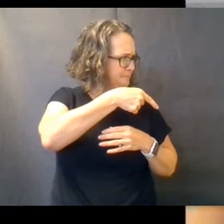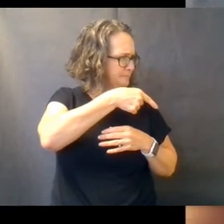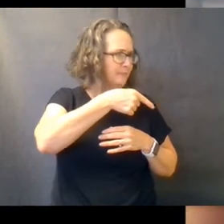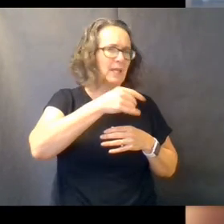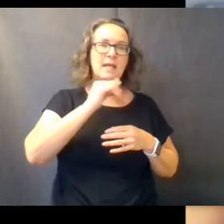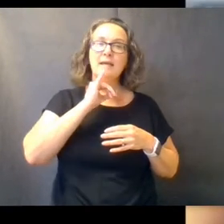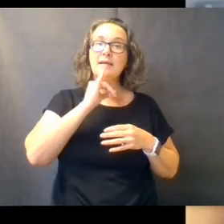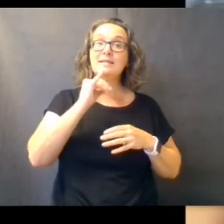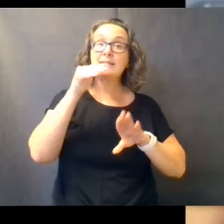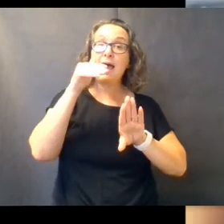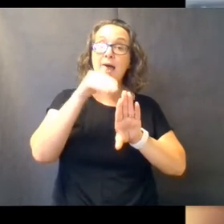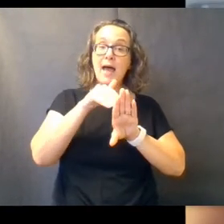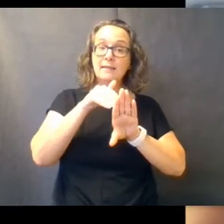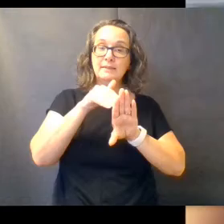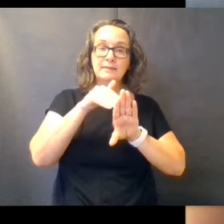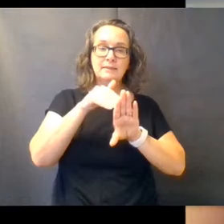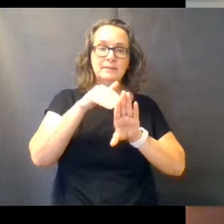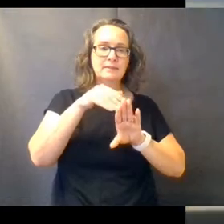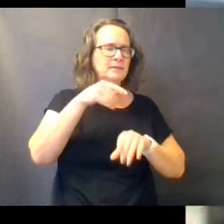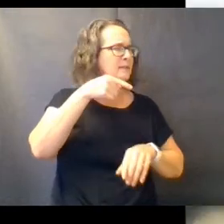is at